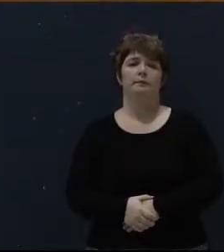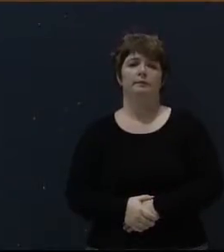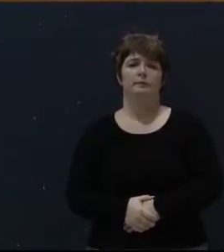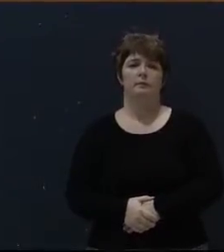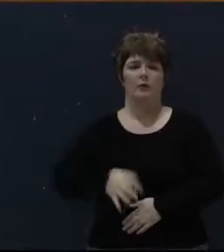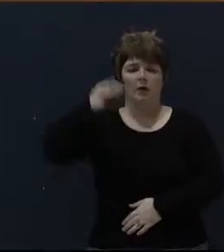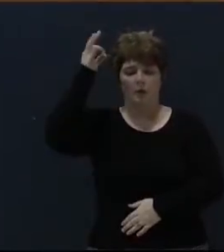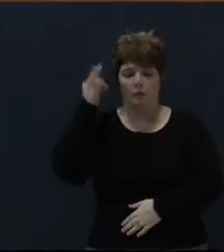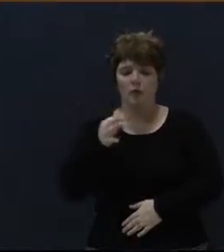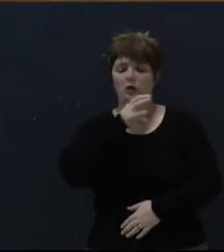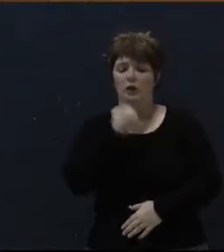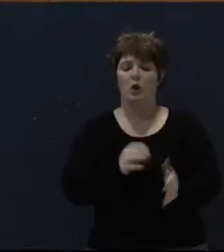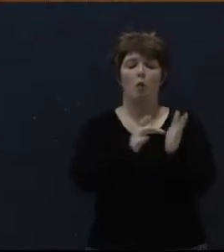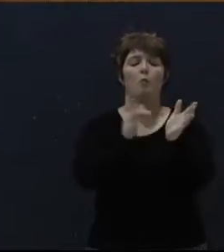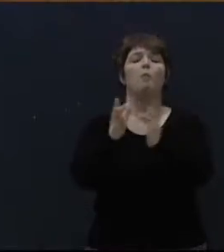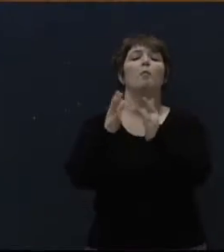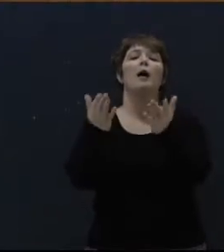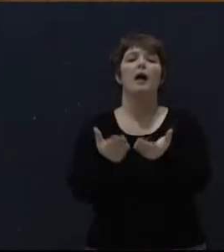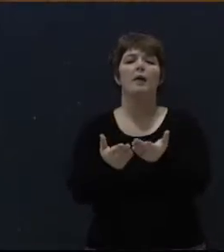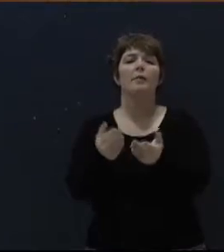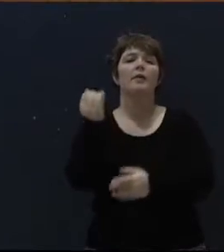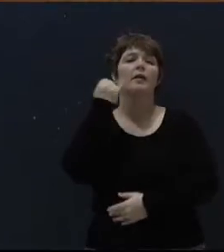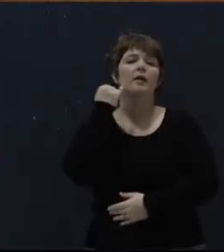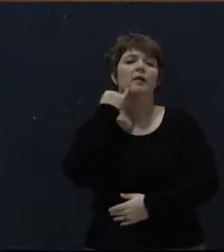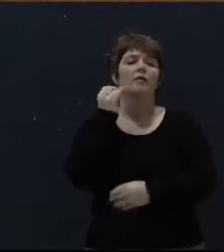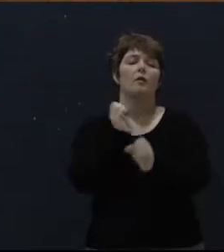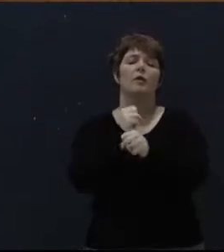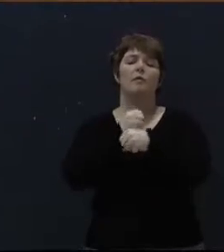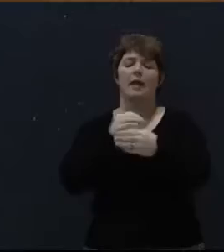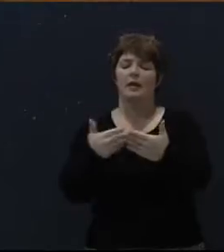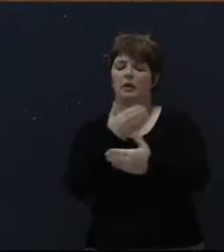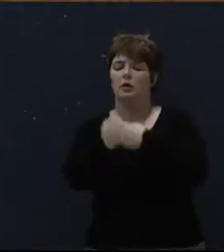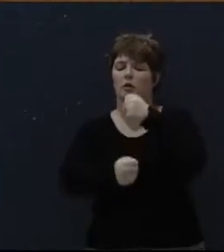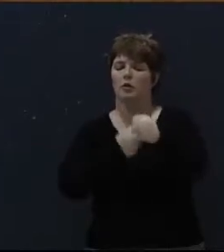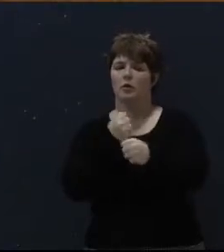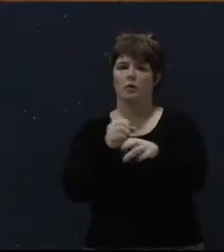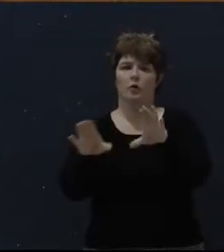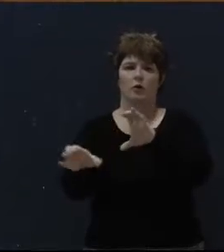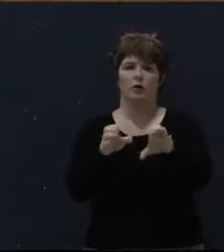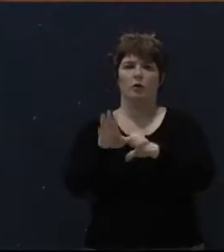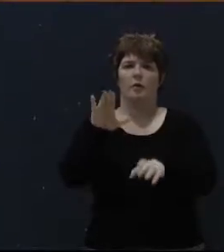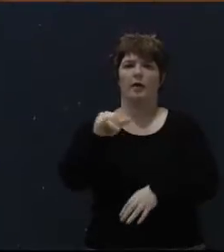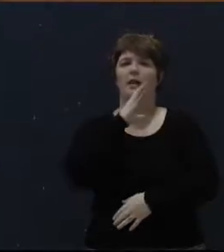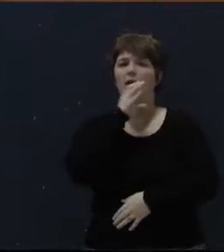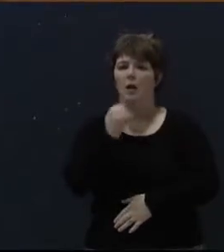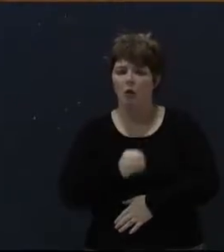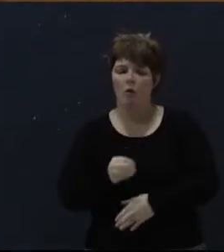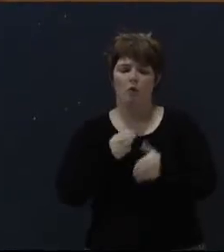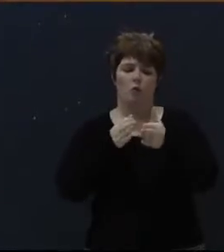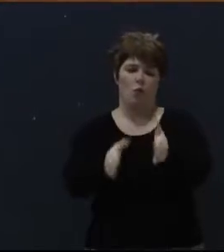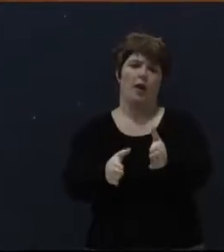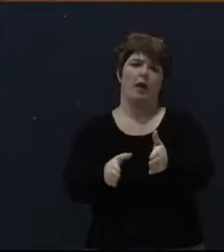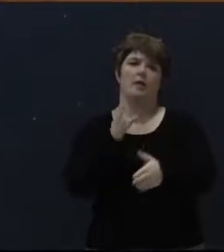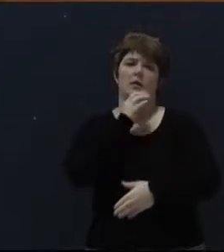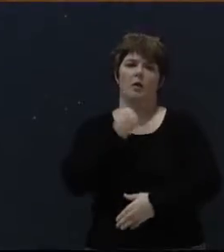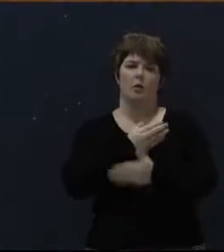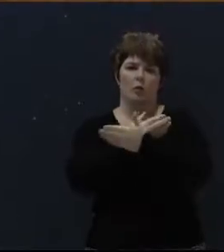Preach the old book. If we're going to make it this new year, we're going to do it by the old stuff. We're going to stay by the old